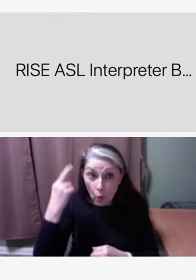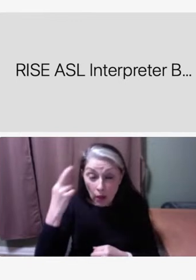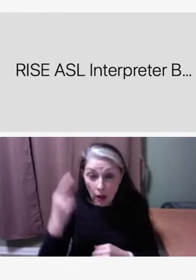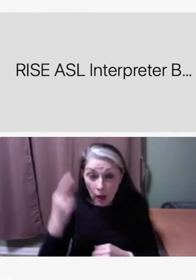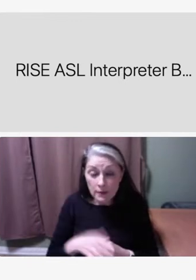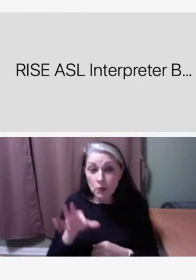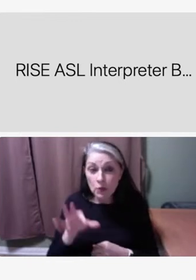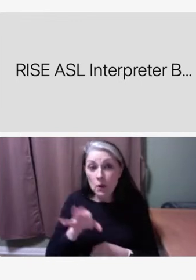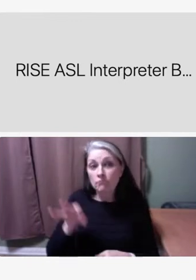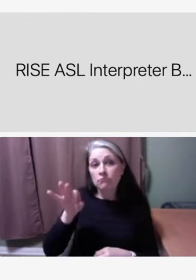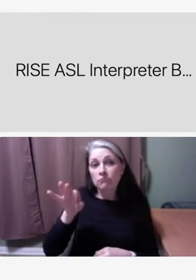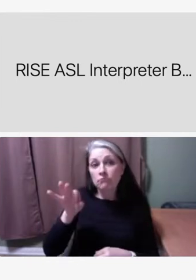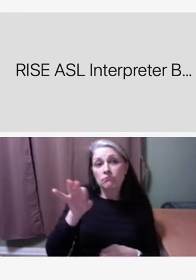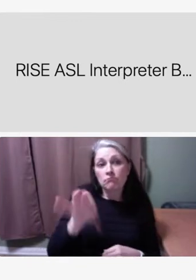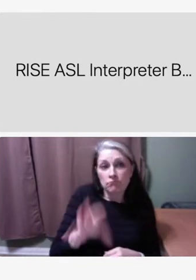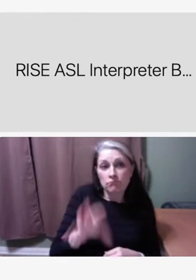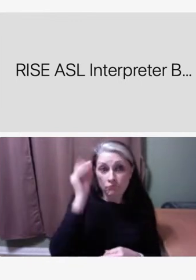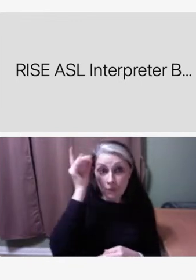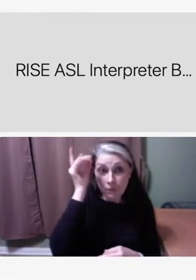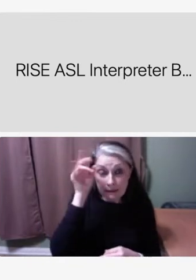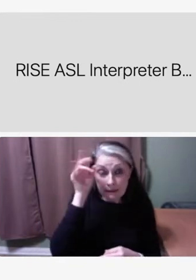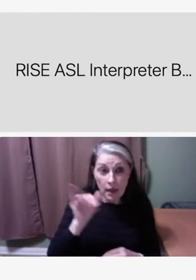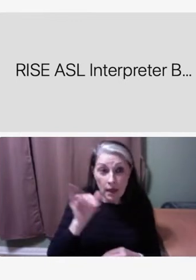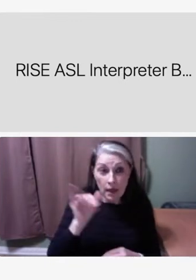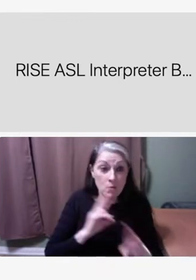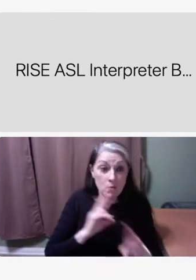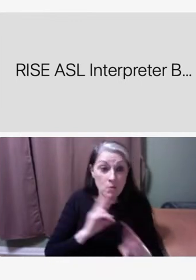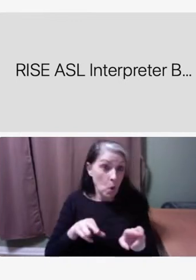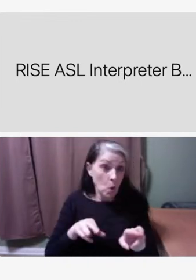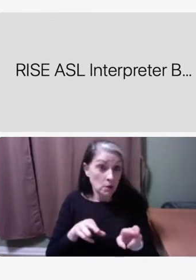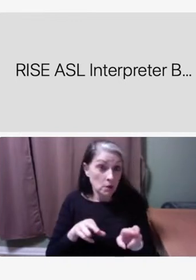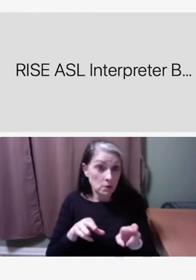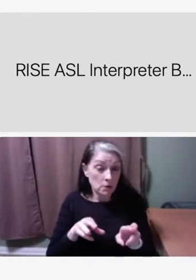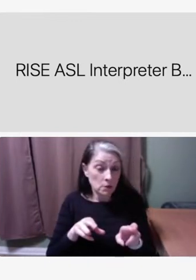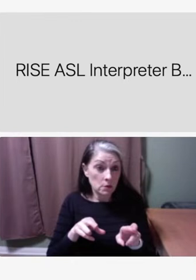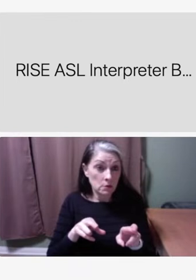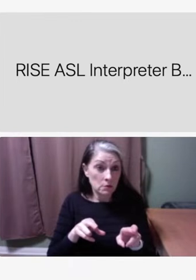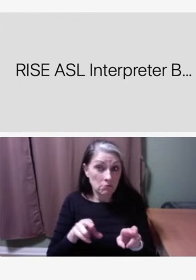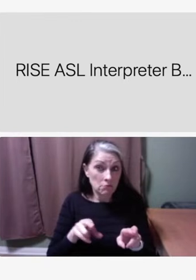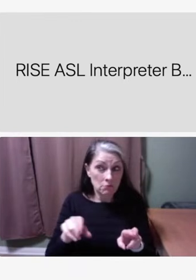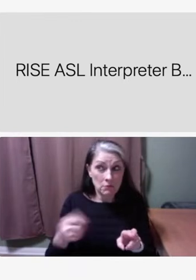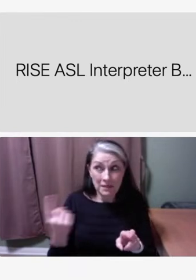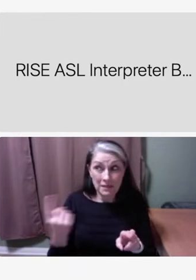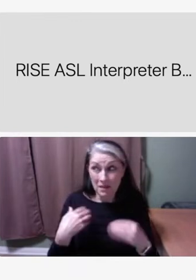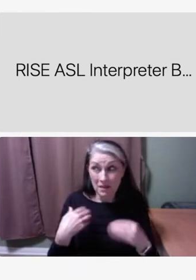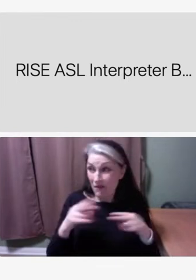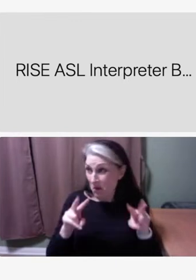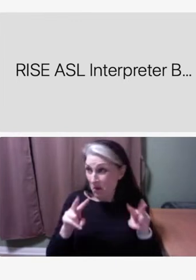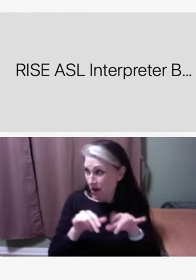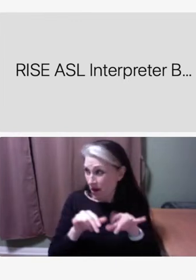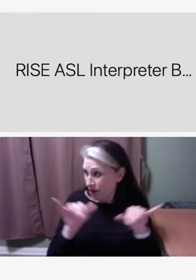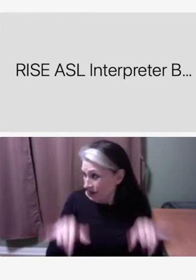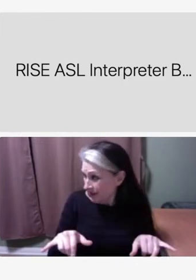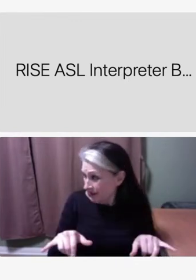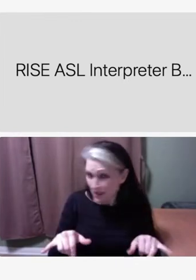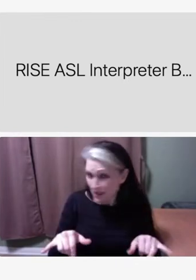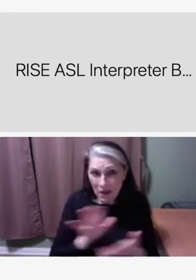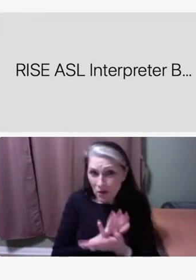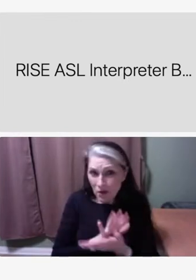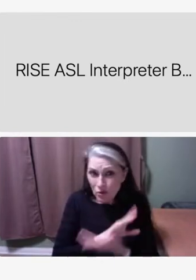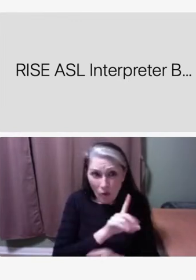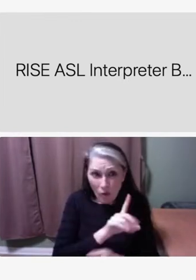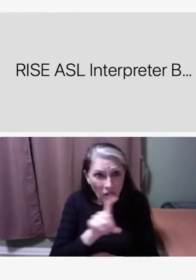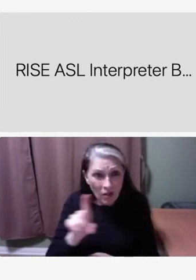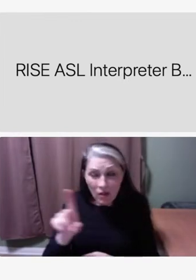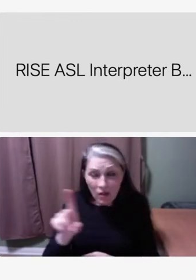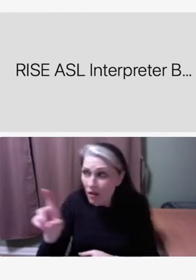and get a report. Does anybody have a monitoring system on them at our schools? Because if you remember,